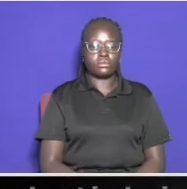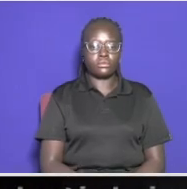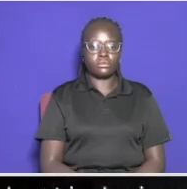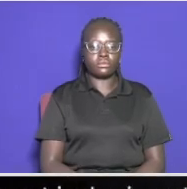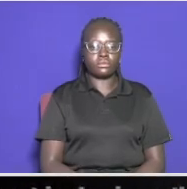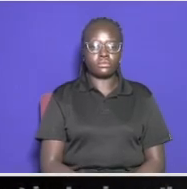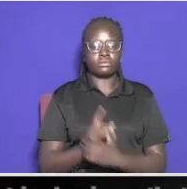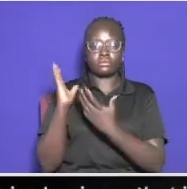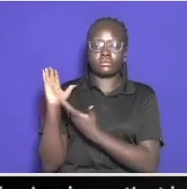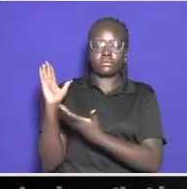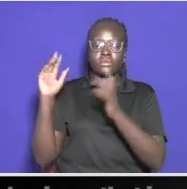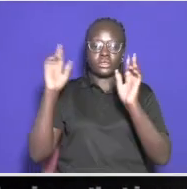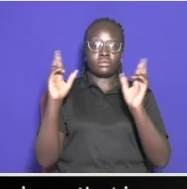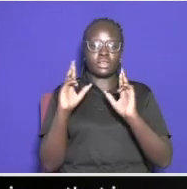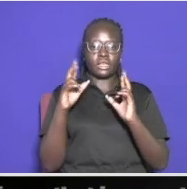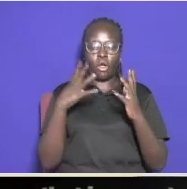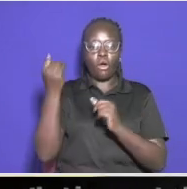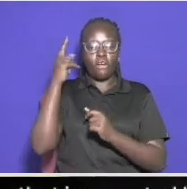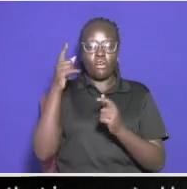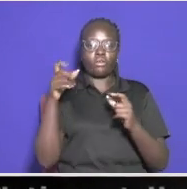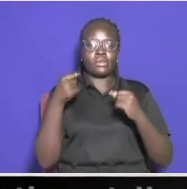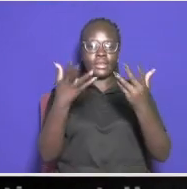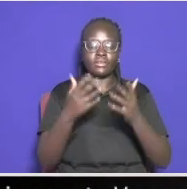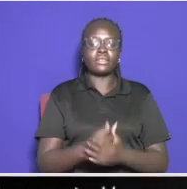It's ready to go for delivery.